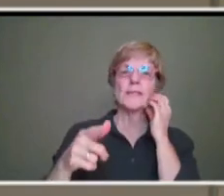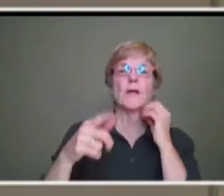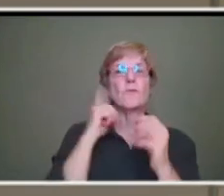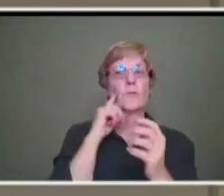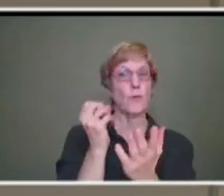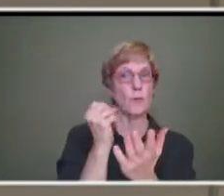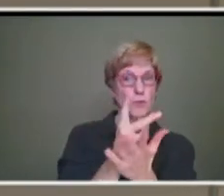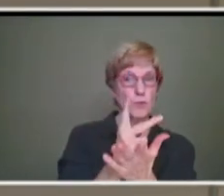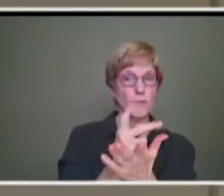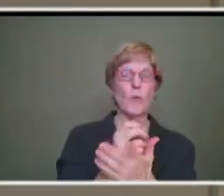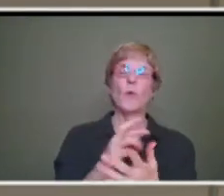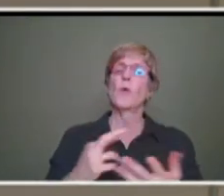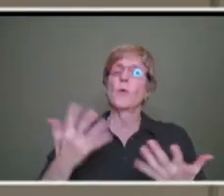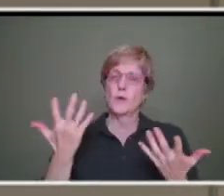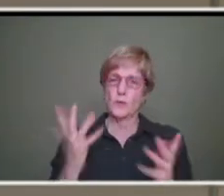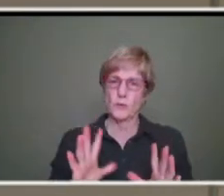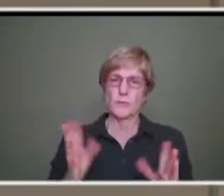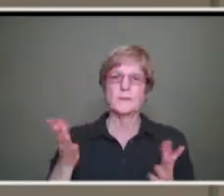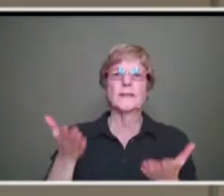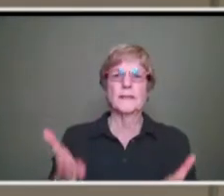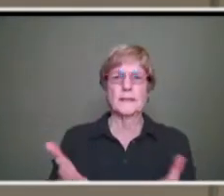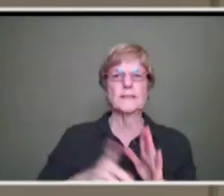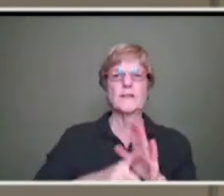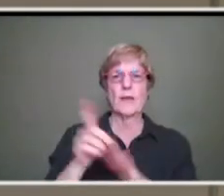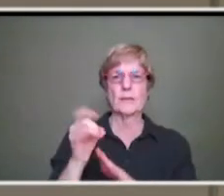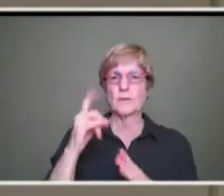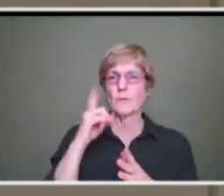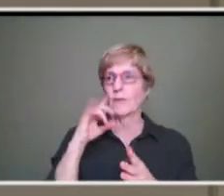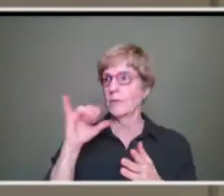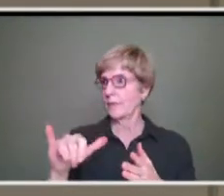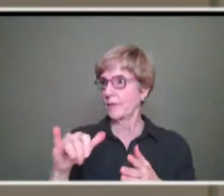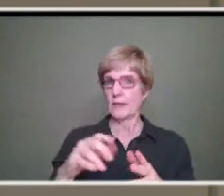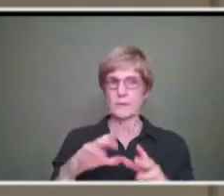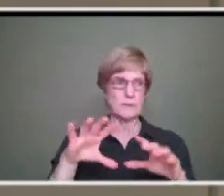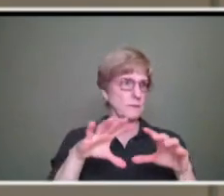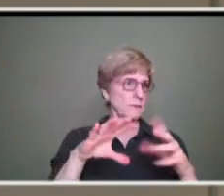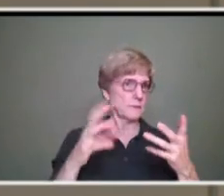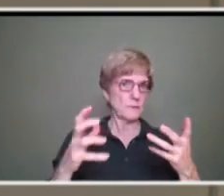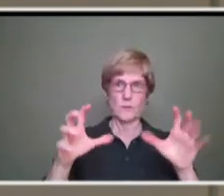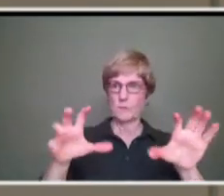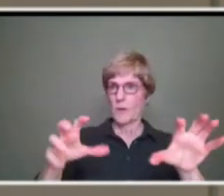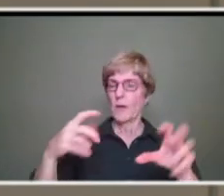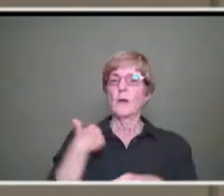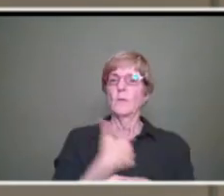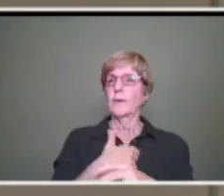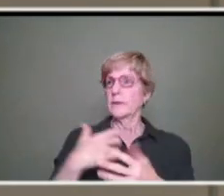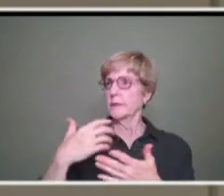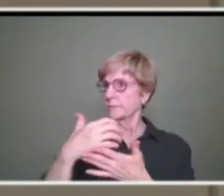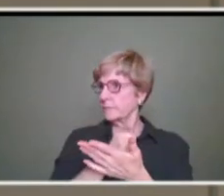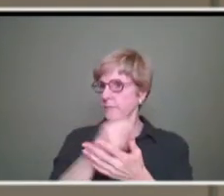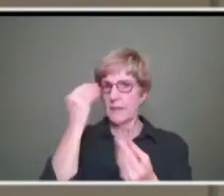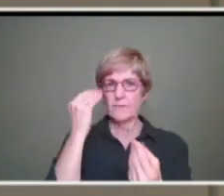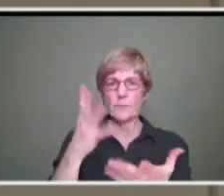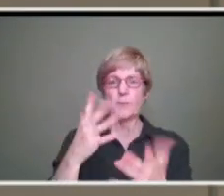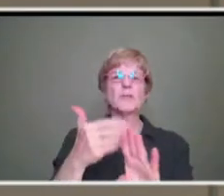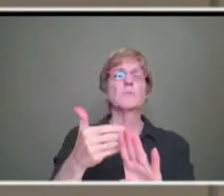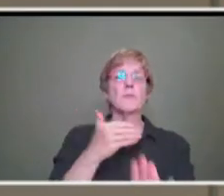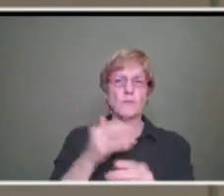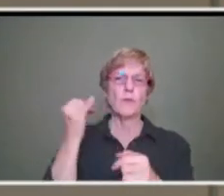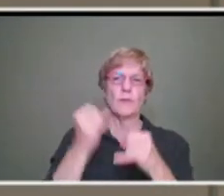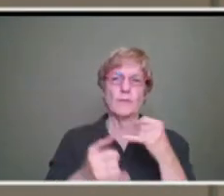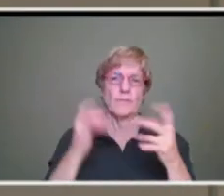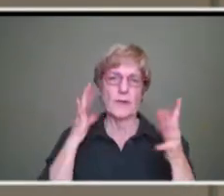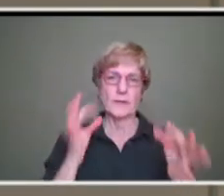or that is currently there and I think that's between both groups we can get some information back prior to decision okay